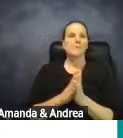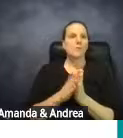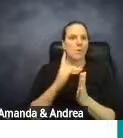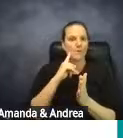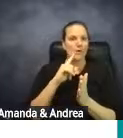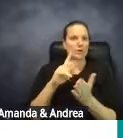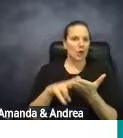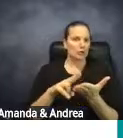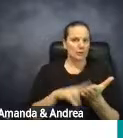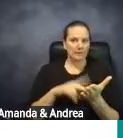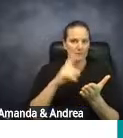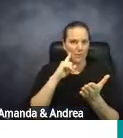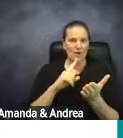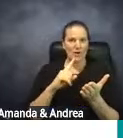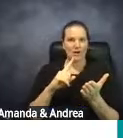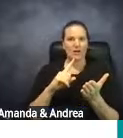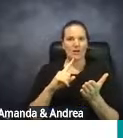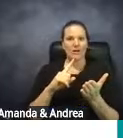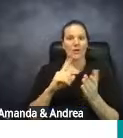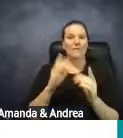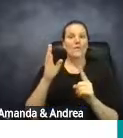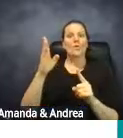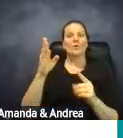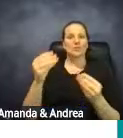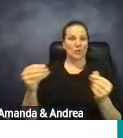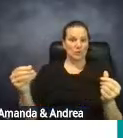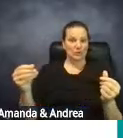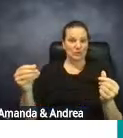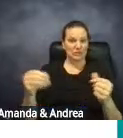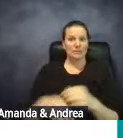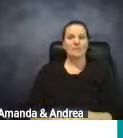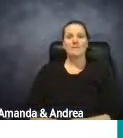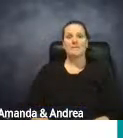climate forward solutions. Next slide.